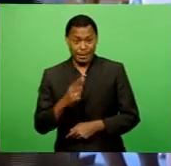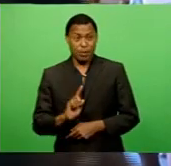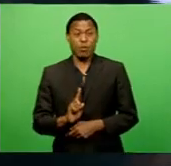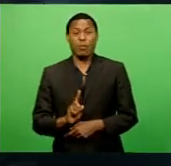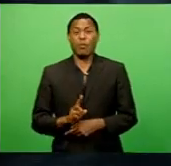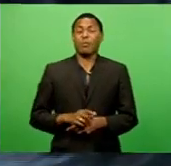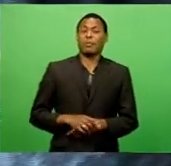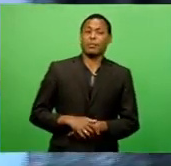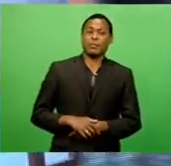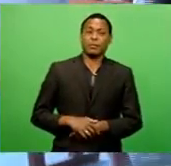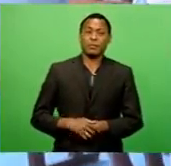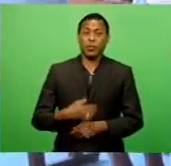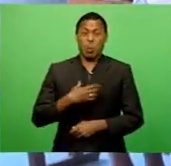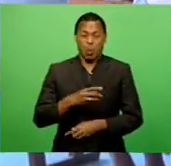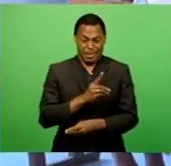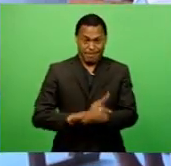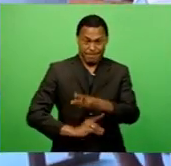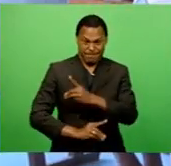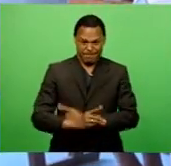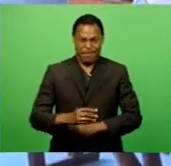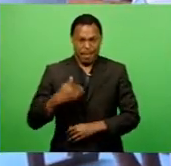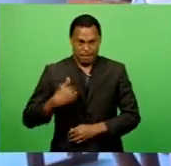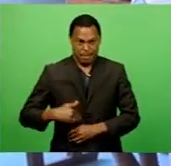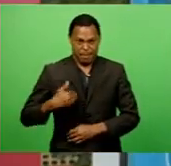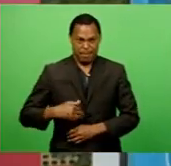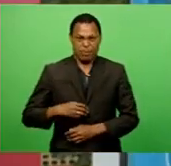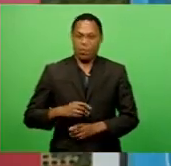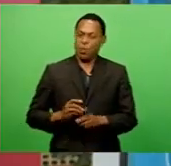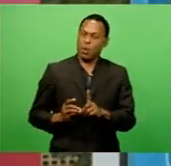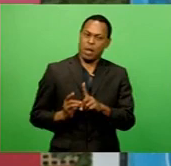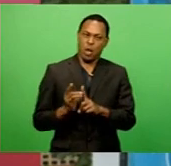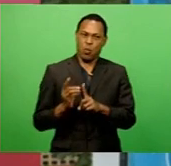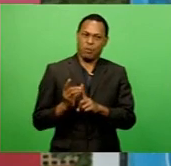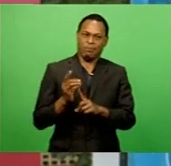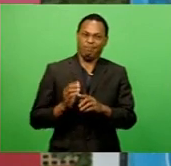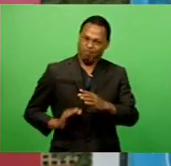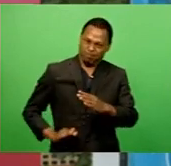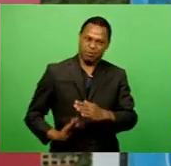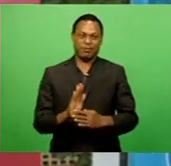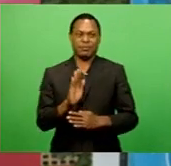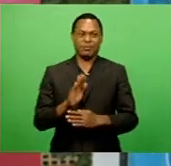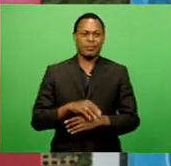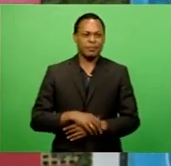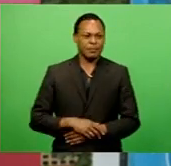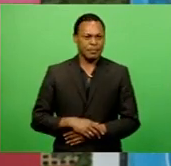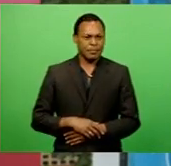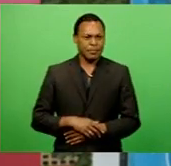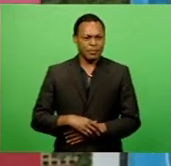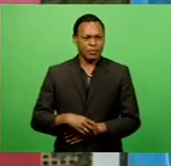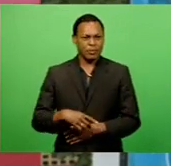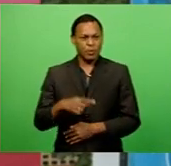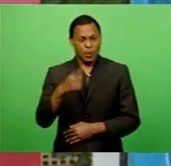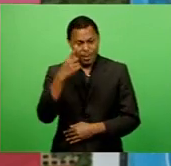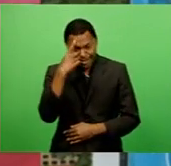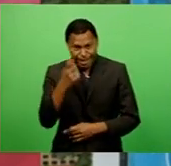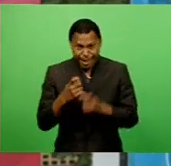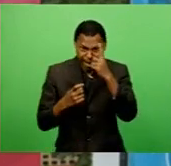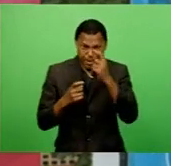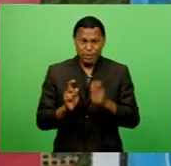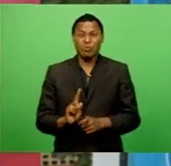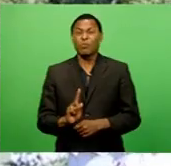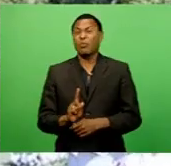of people living with diabetes in Fiji will increase. Every 10 years it goes up by about 2 to 3 to